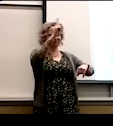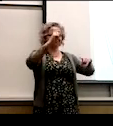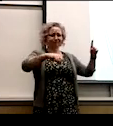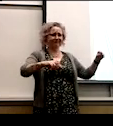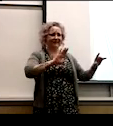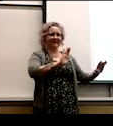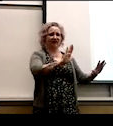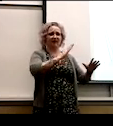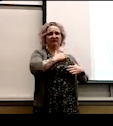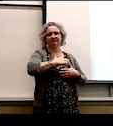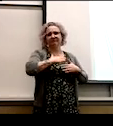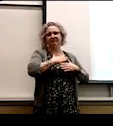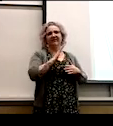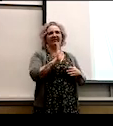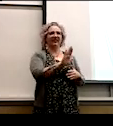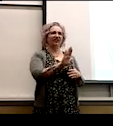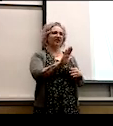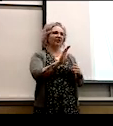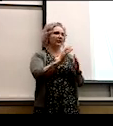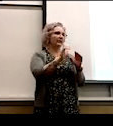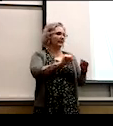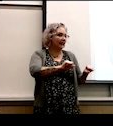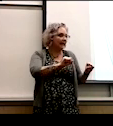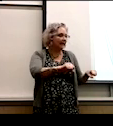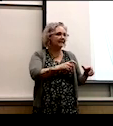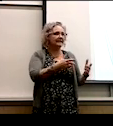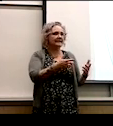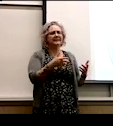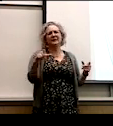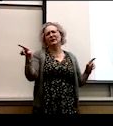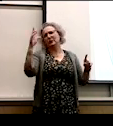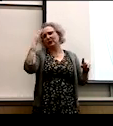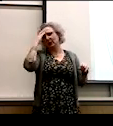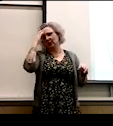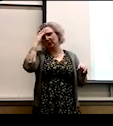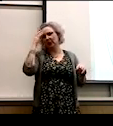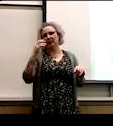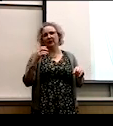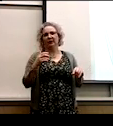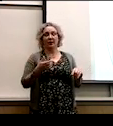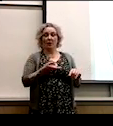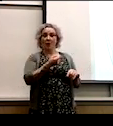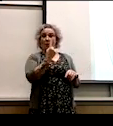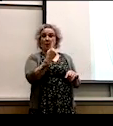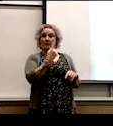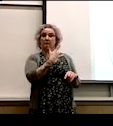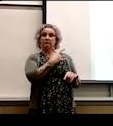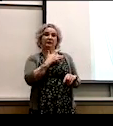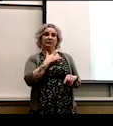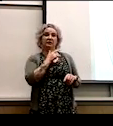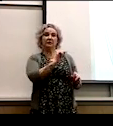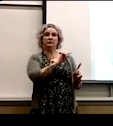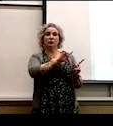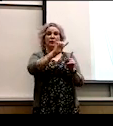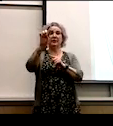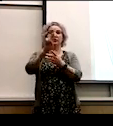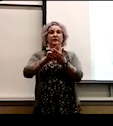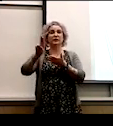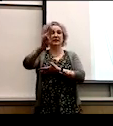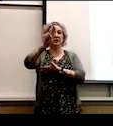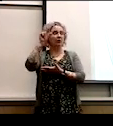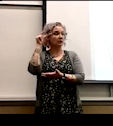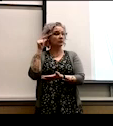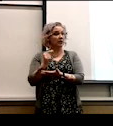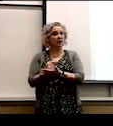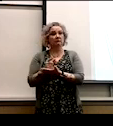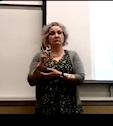functional aptitudes. And I think all of you know that some people will graduate. I had a patient who graduated from university. She had a